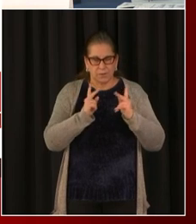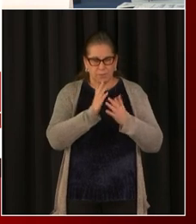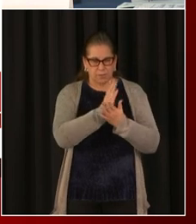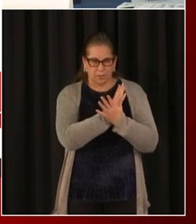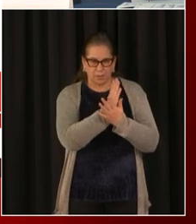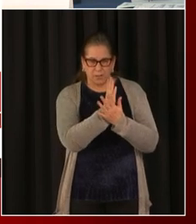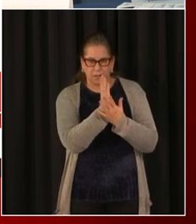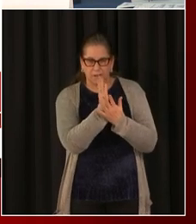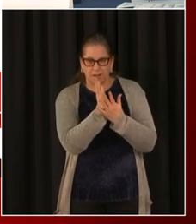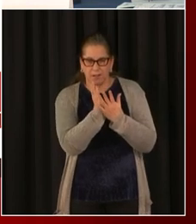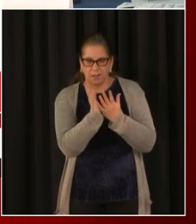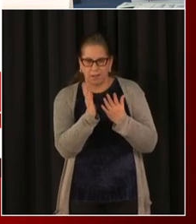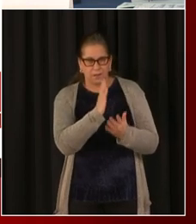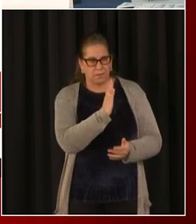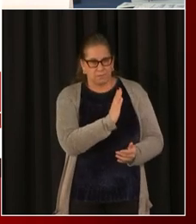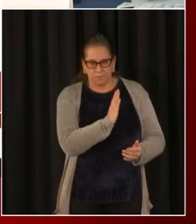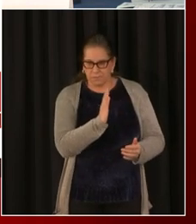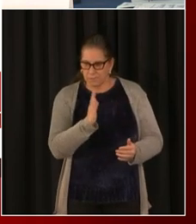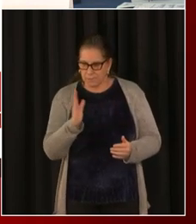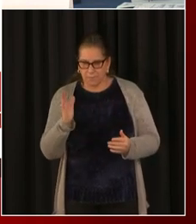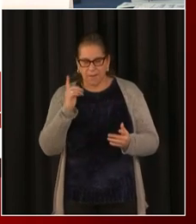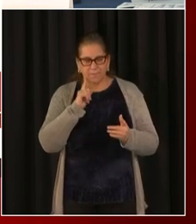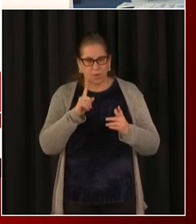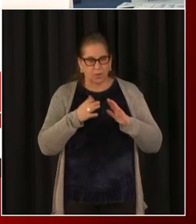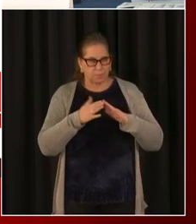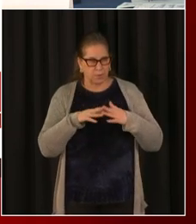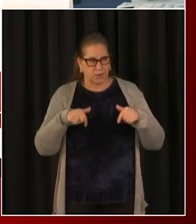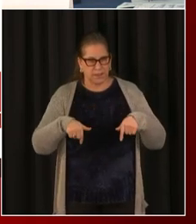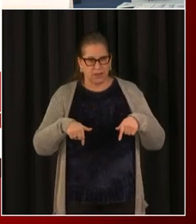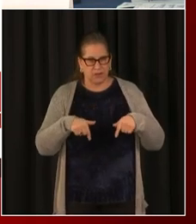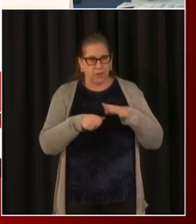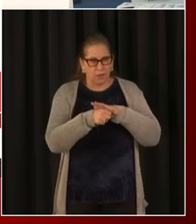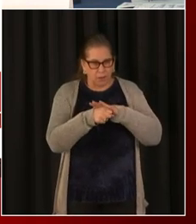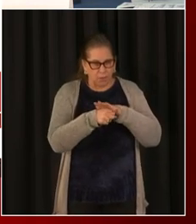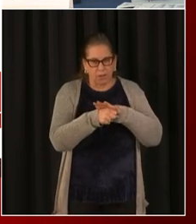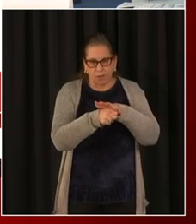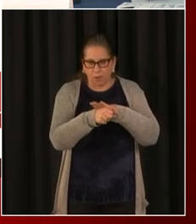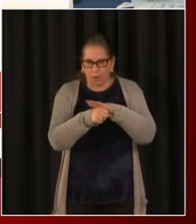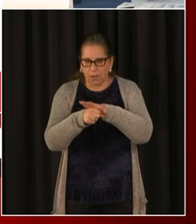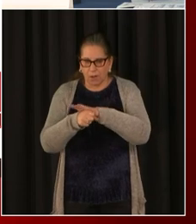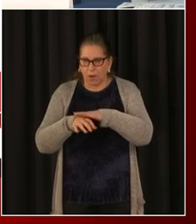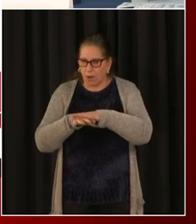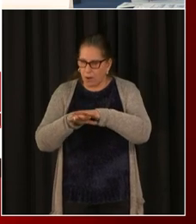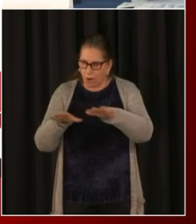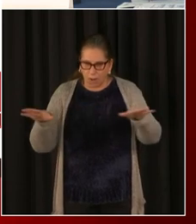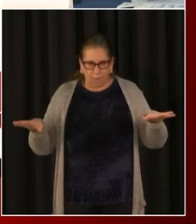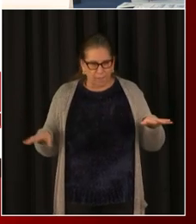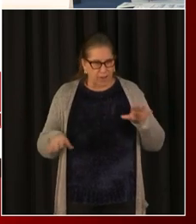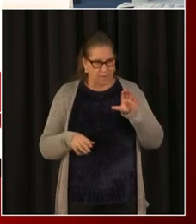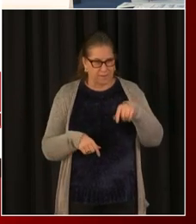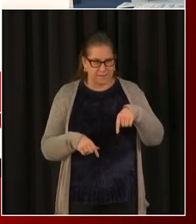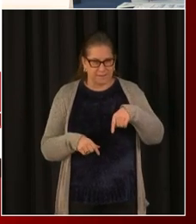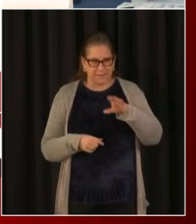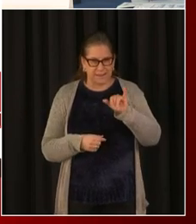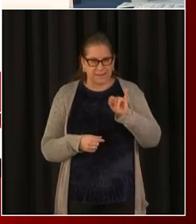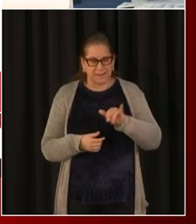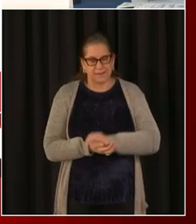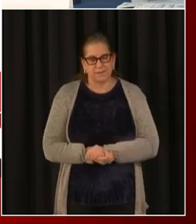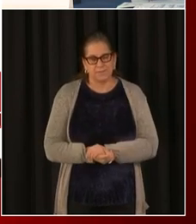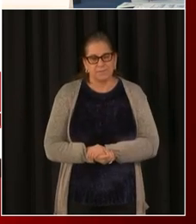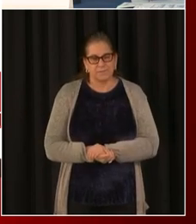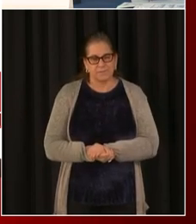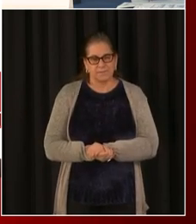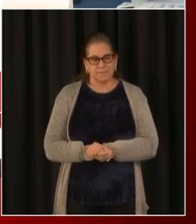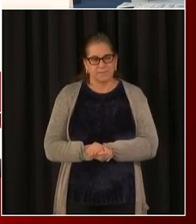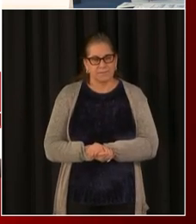go to community locations that are throughout the city. And I've explained also, hopefully